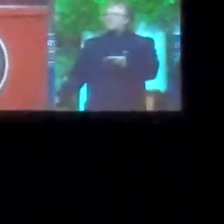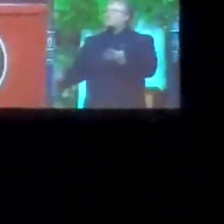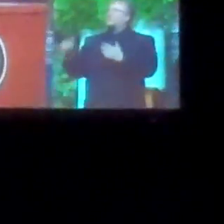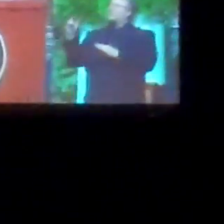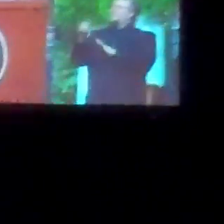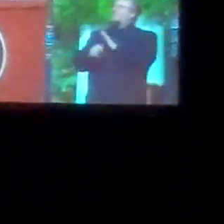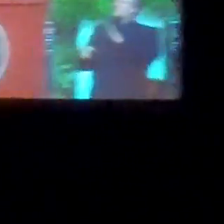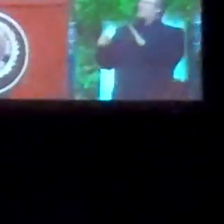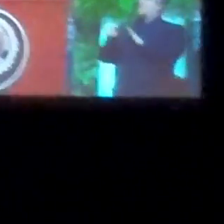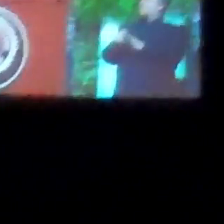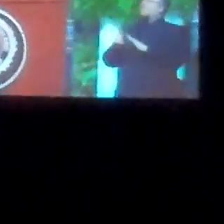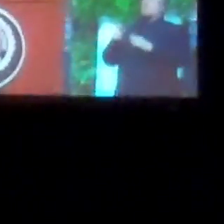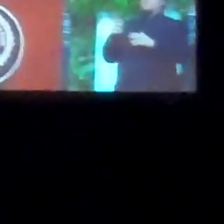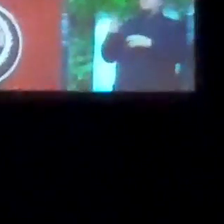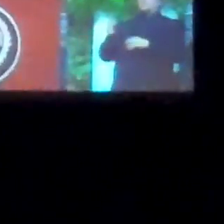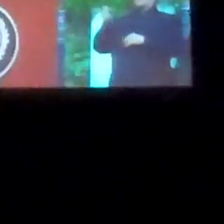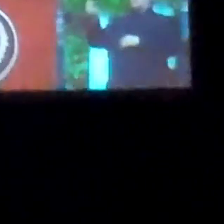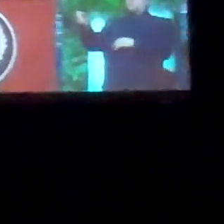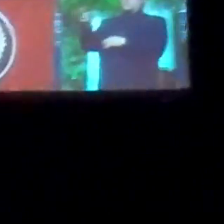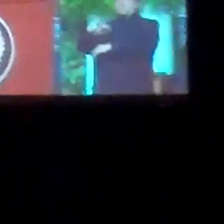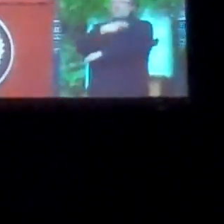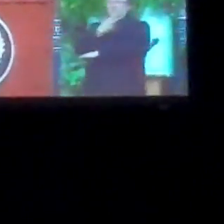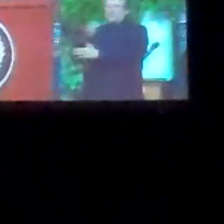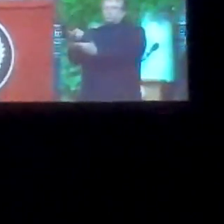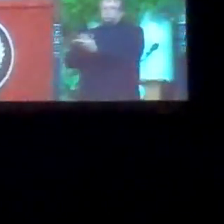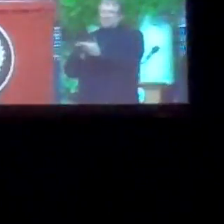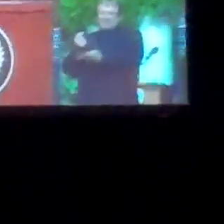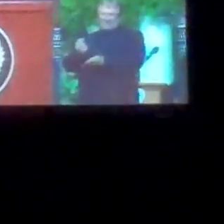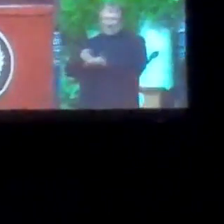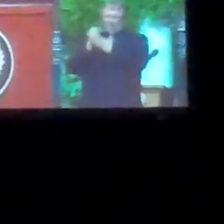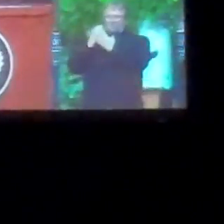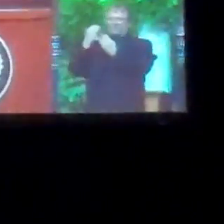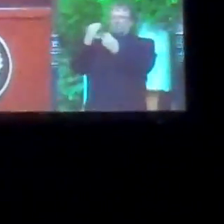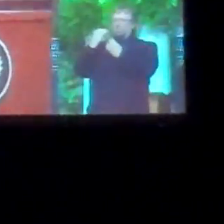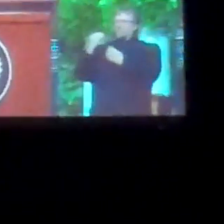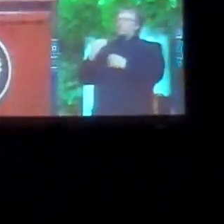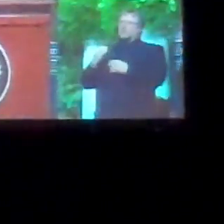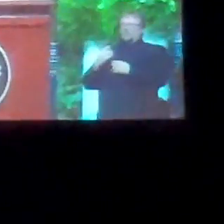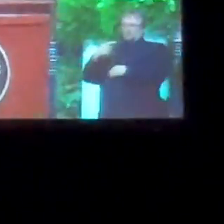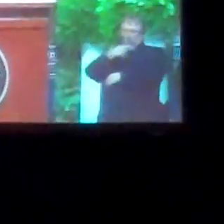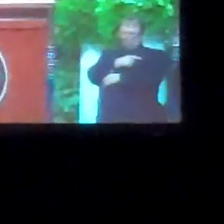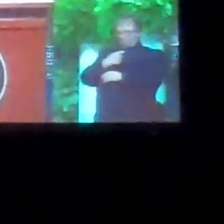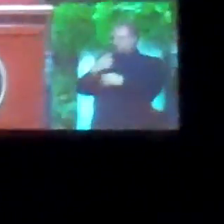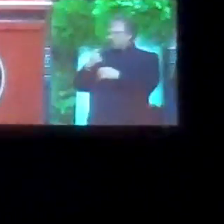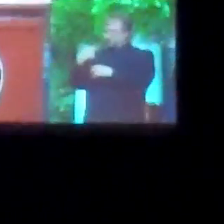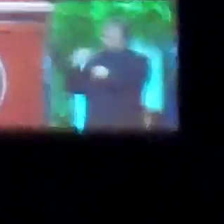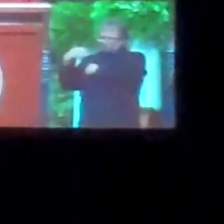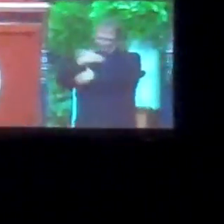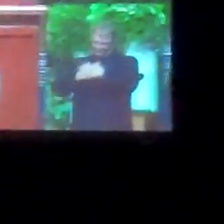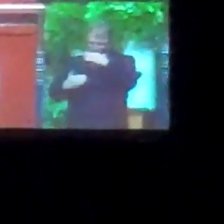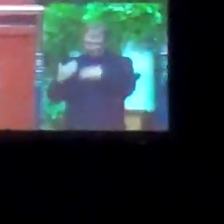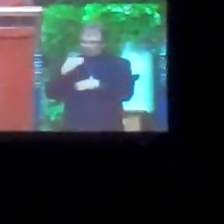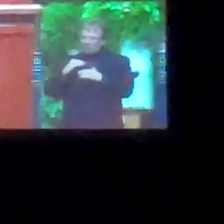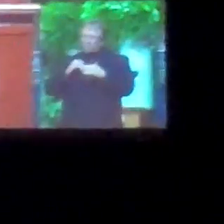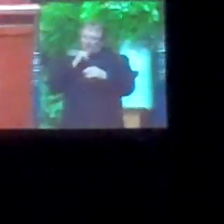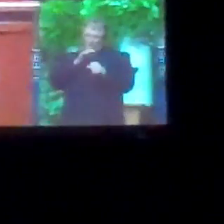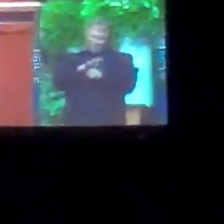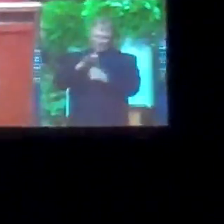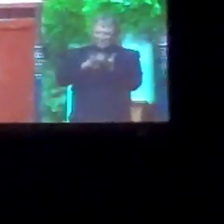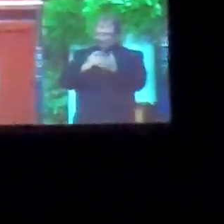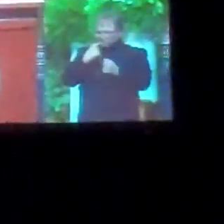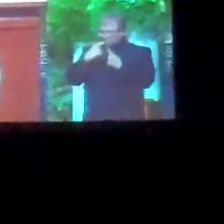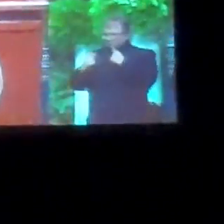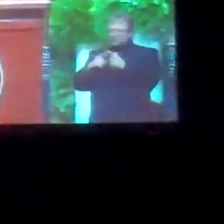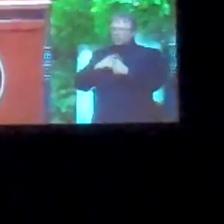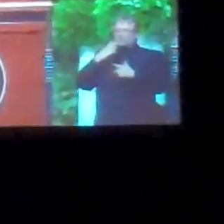I had been hospitalized and therapized, poked and prodded and under-medicated, overwhelmed, and I sat in that